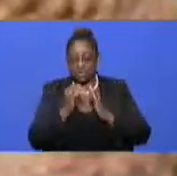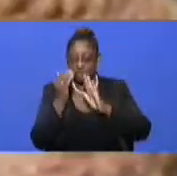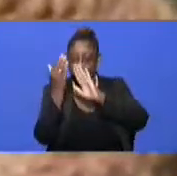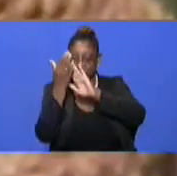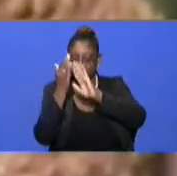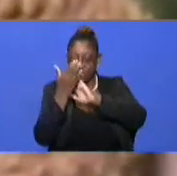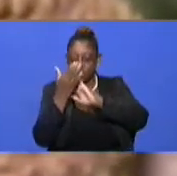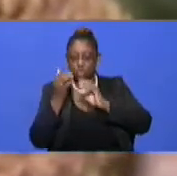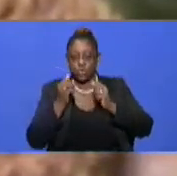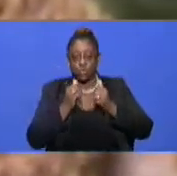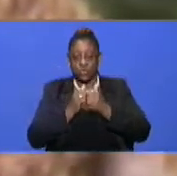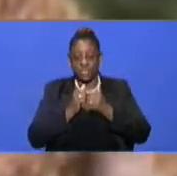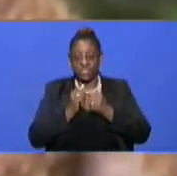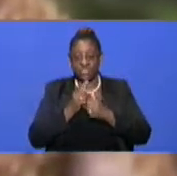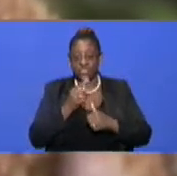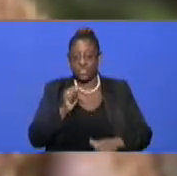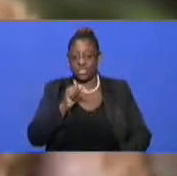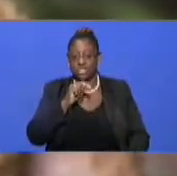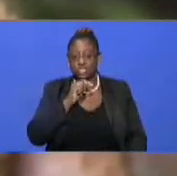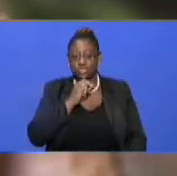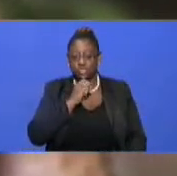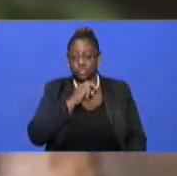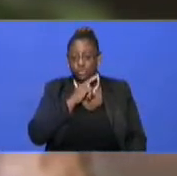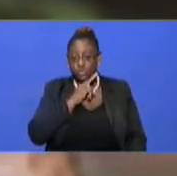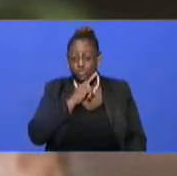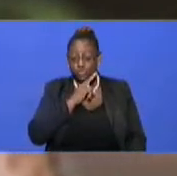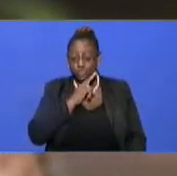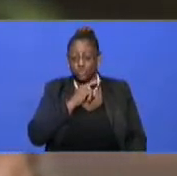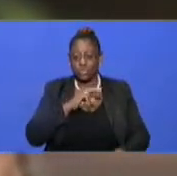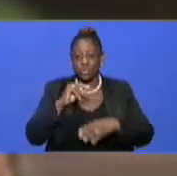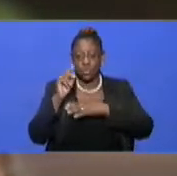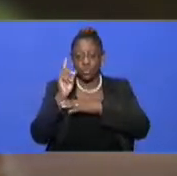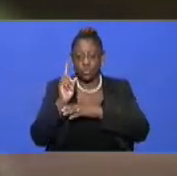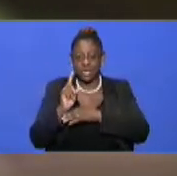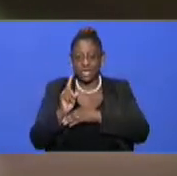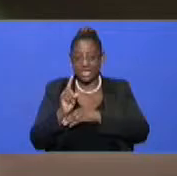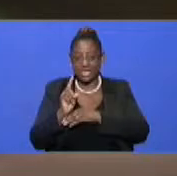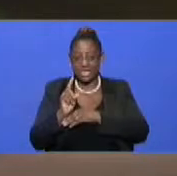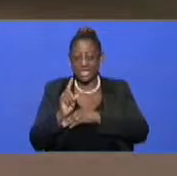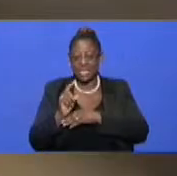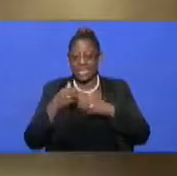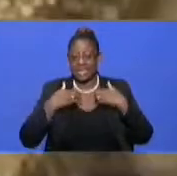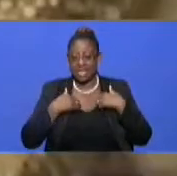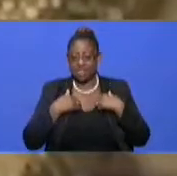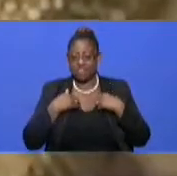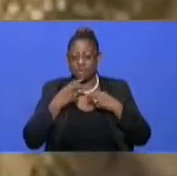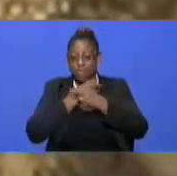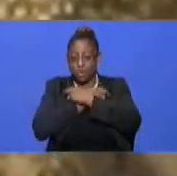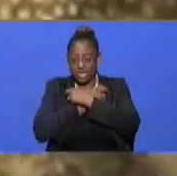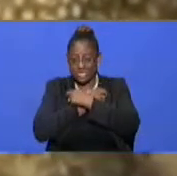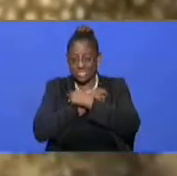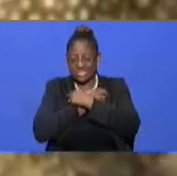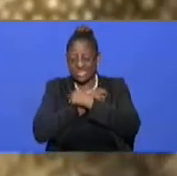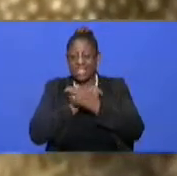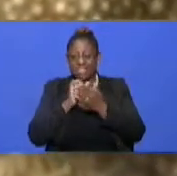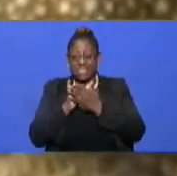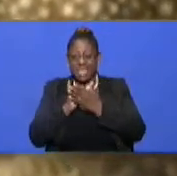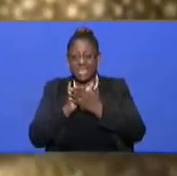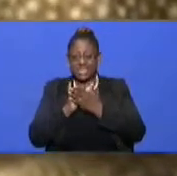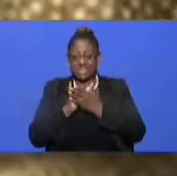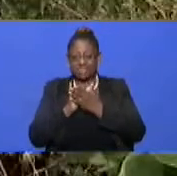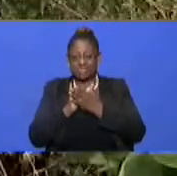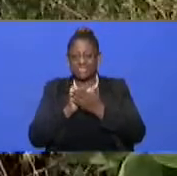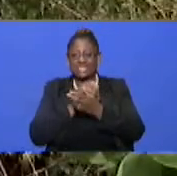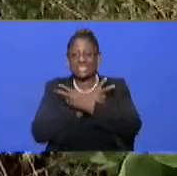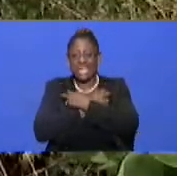the notorious cane toad, a giant invasive species that sheds a toxin that can be dangerous to humans and pets